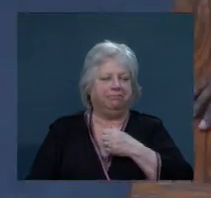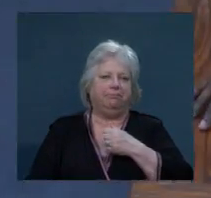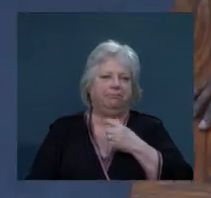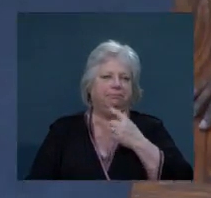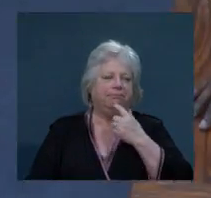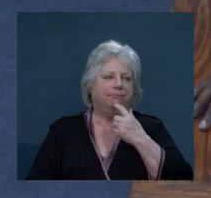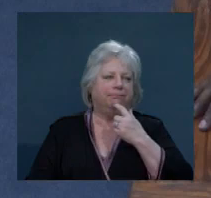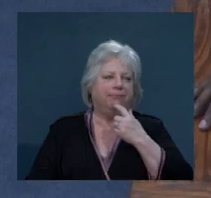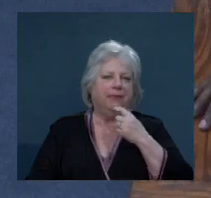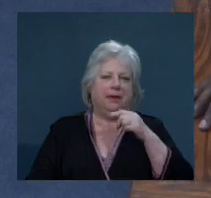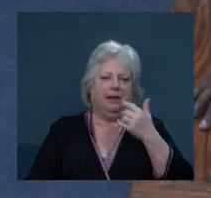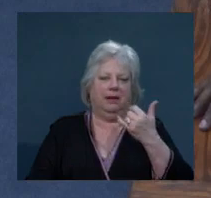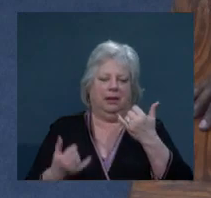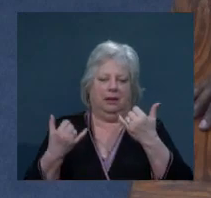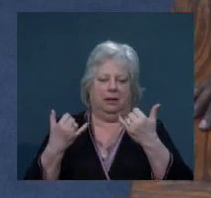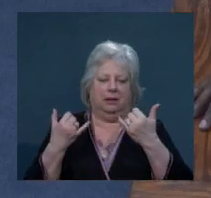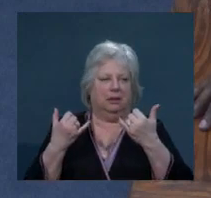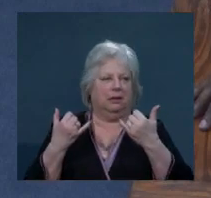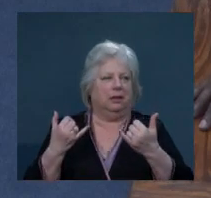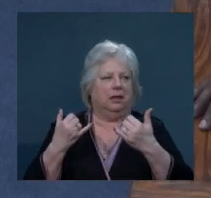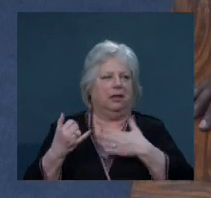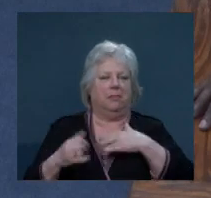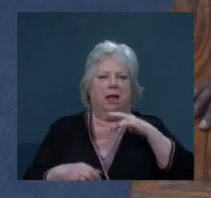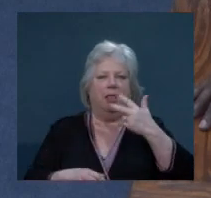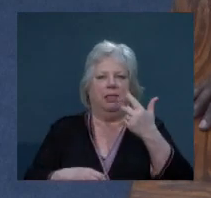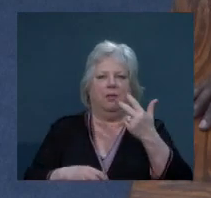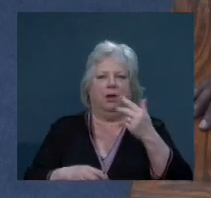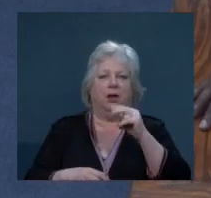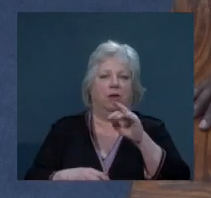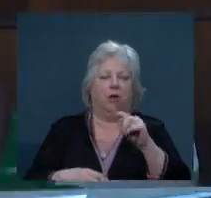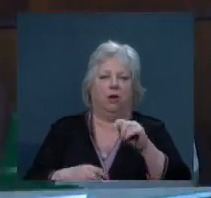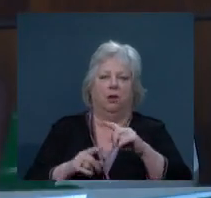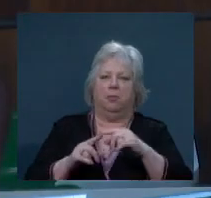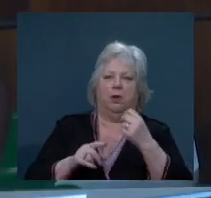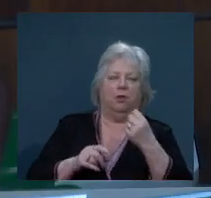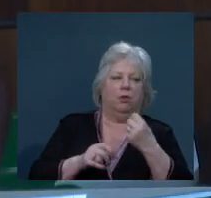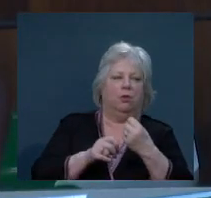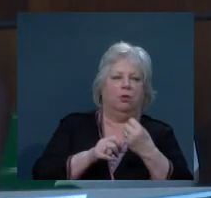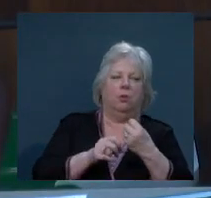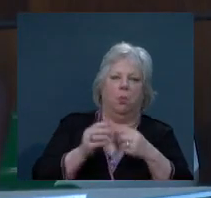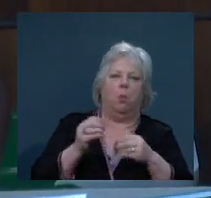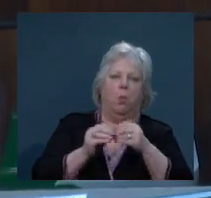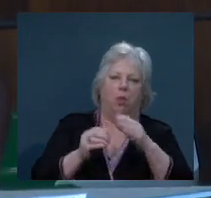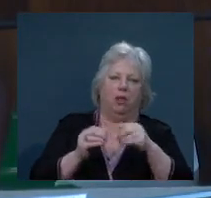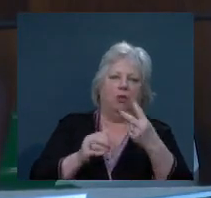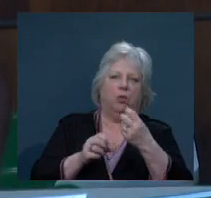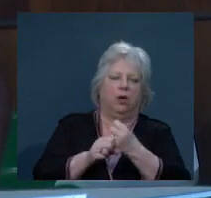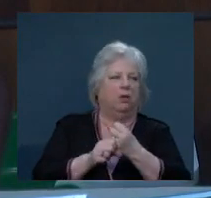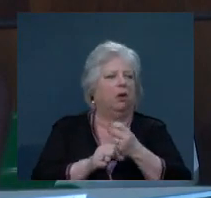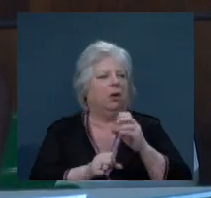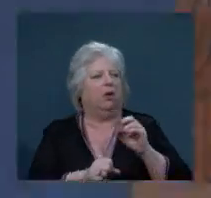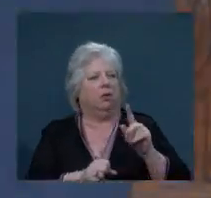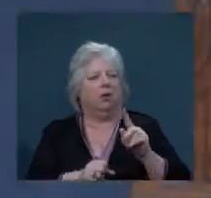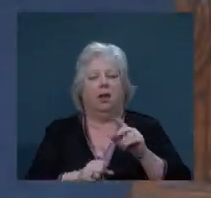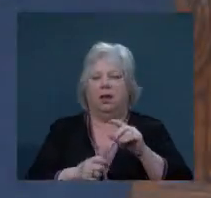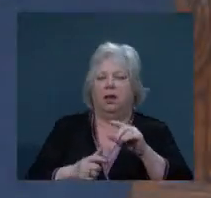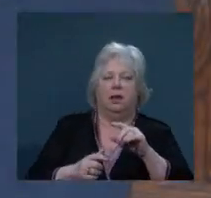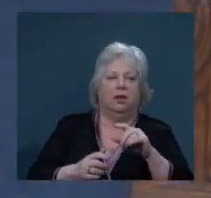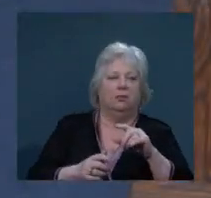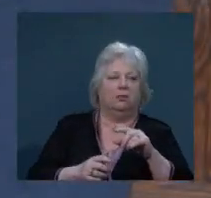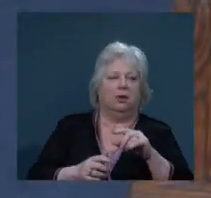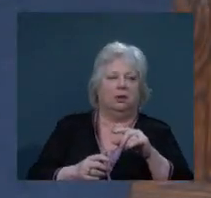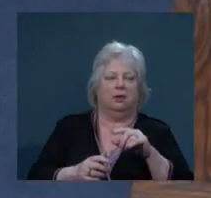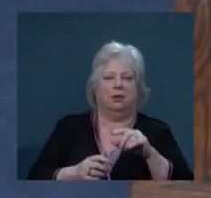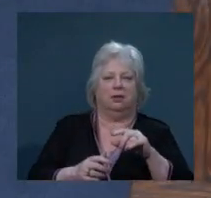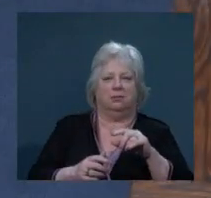Elise, this is my 13th unit. For 2 years ago. I'm over 2 years. Okay. What it is this is what it